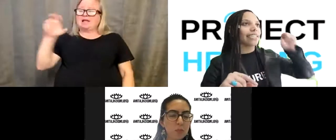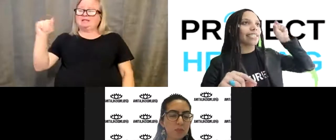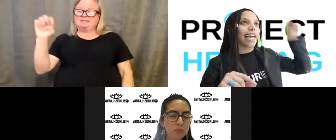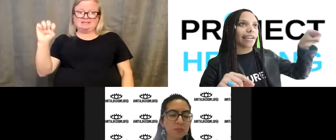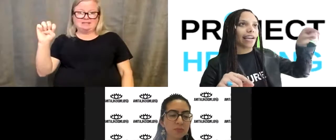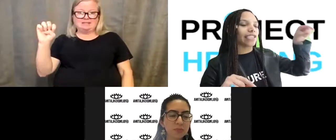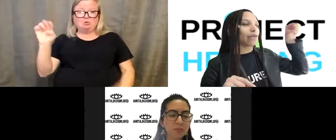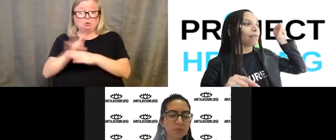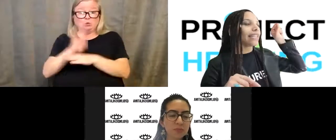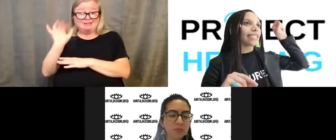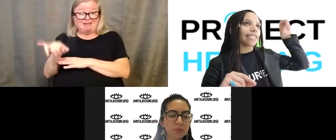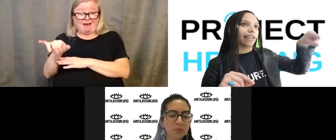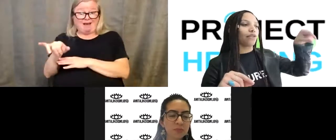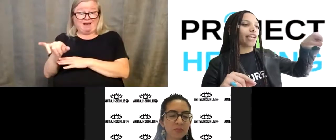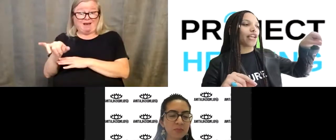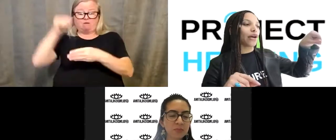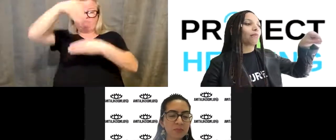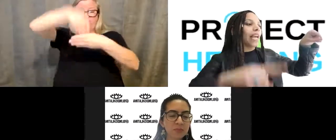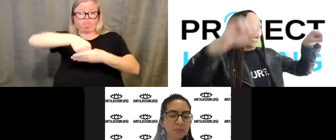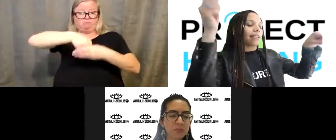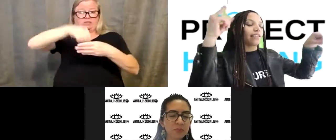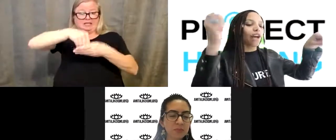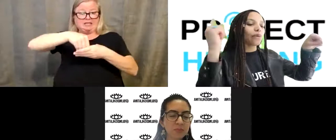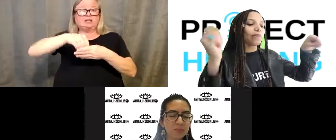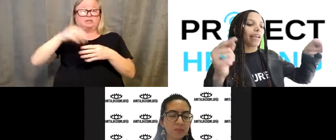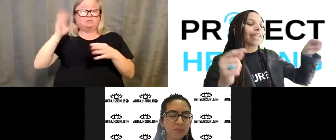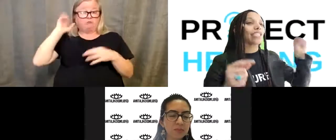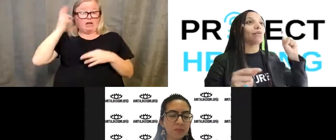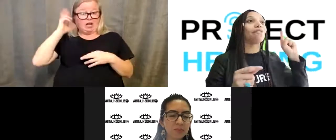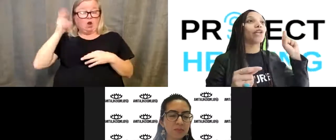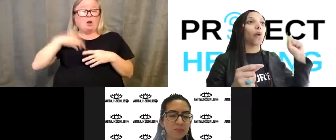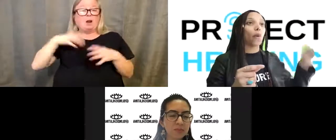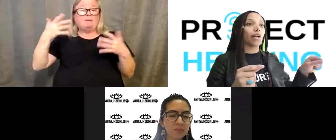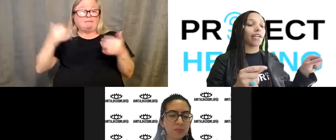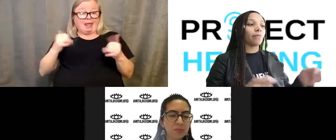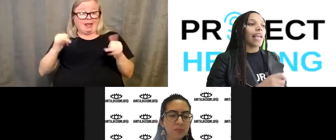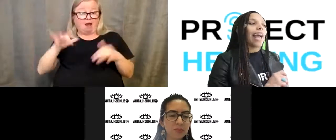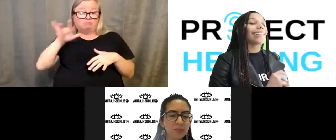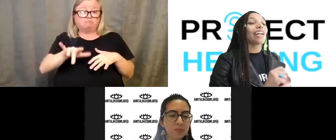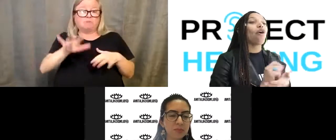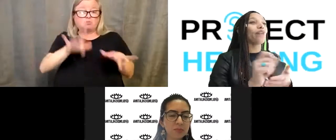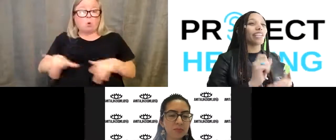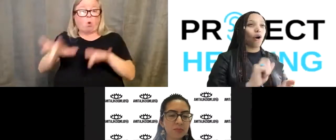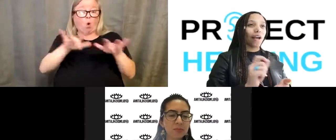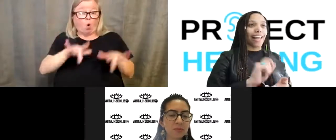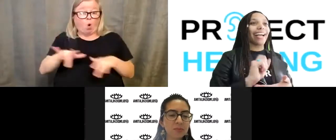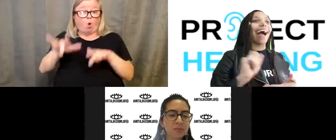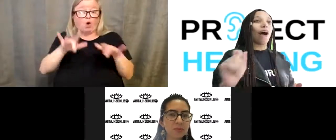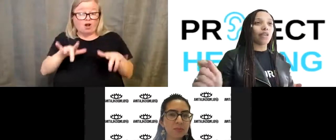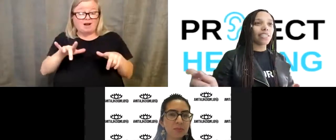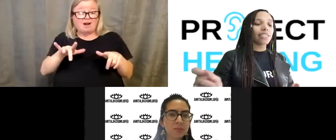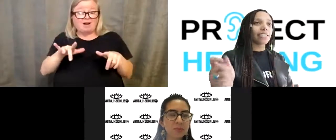take the cassette and she would put the cassette in the radio, and then the song would play and she would hit record. And then over